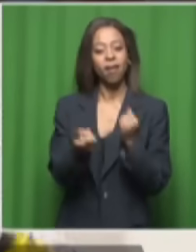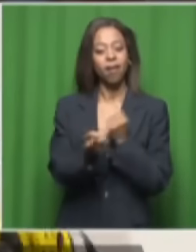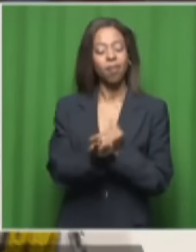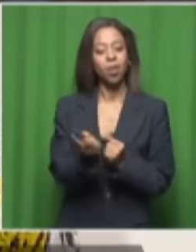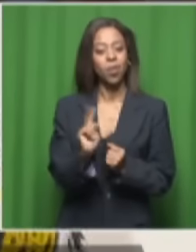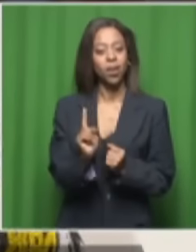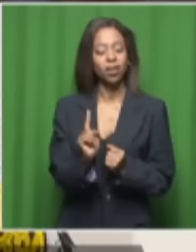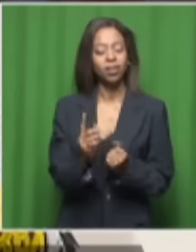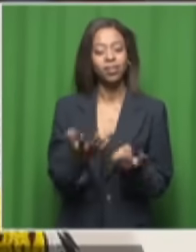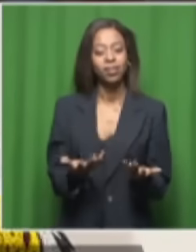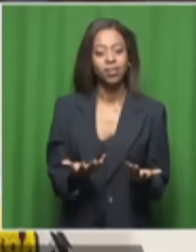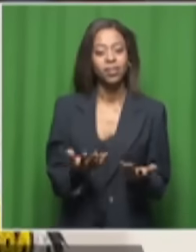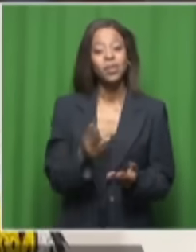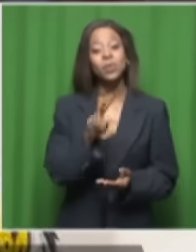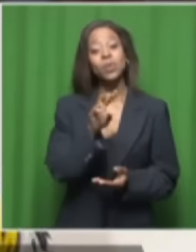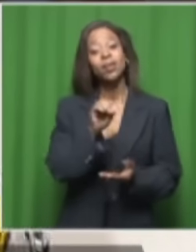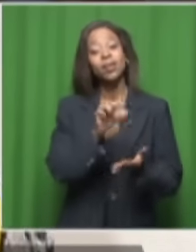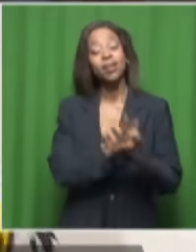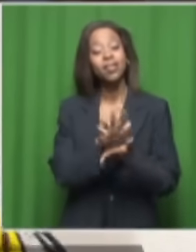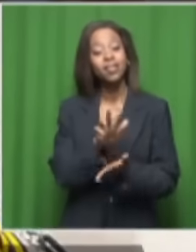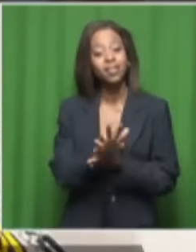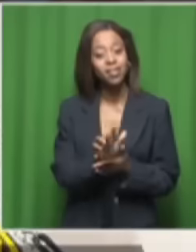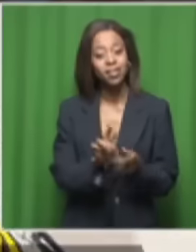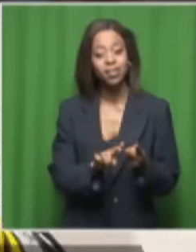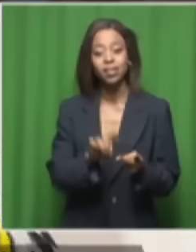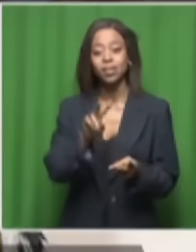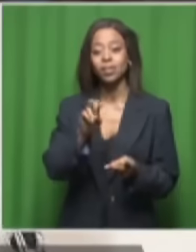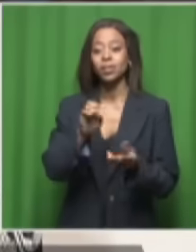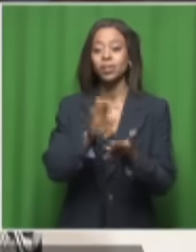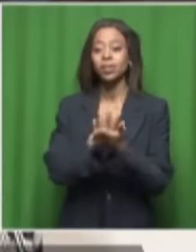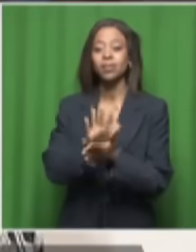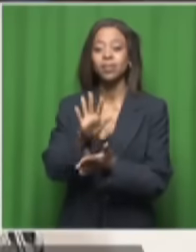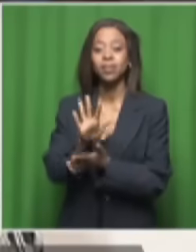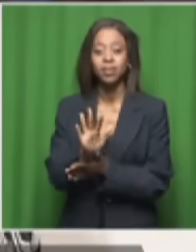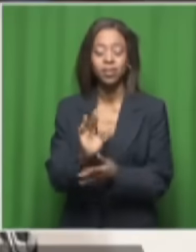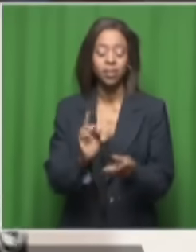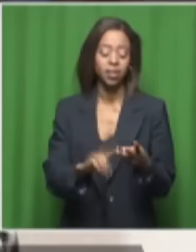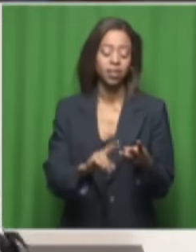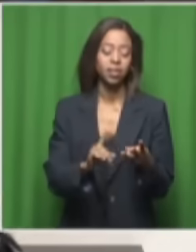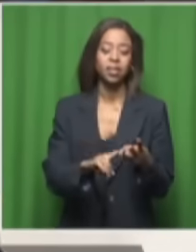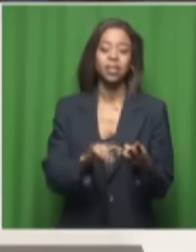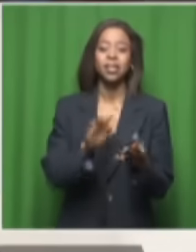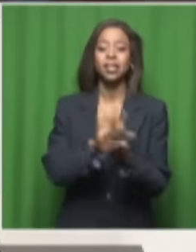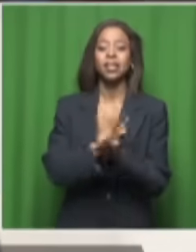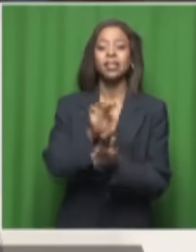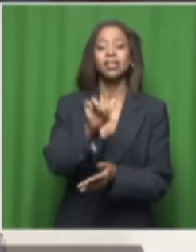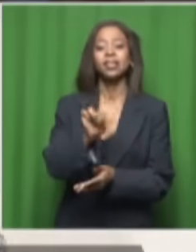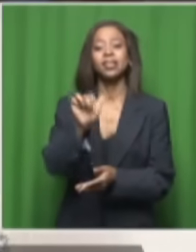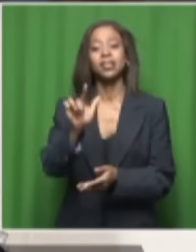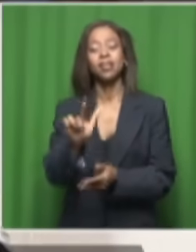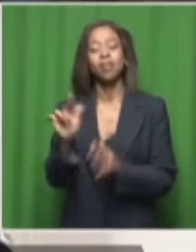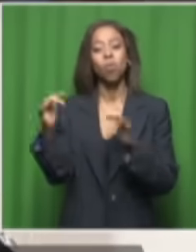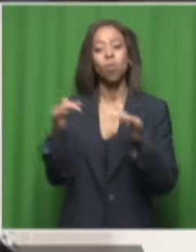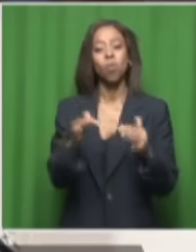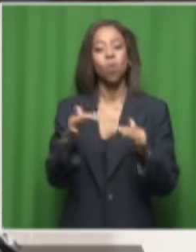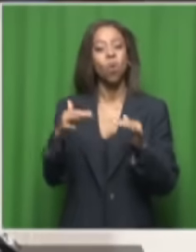October, 2018, 2015, the 1967 war,